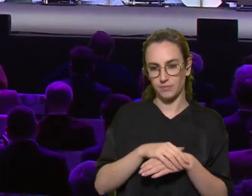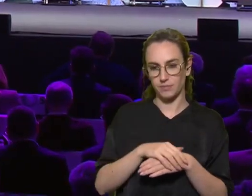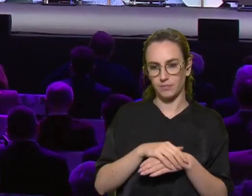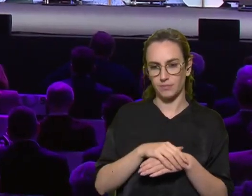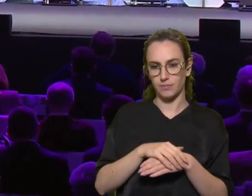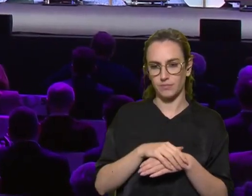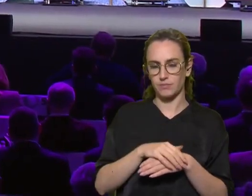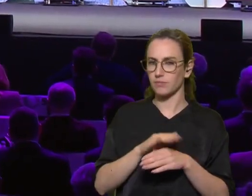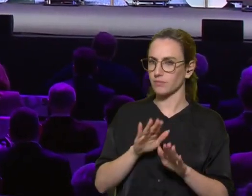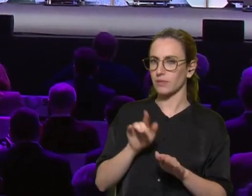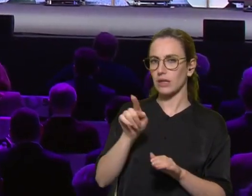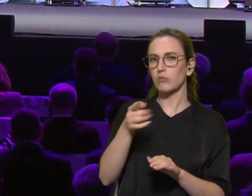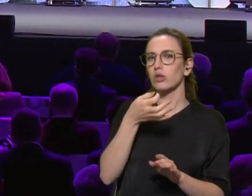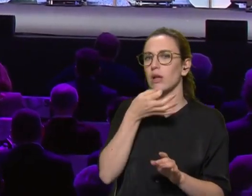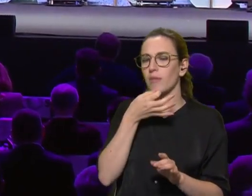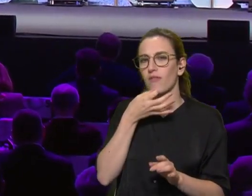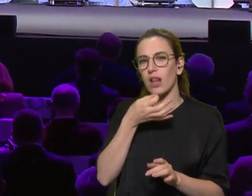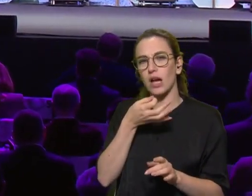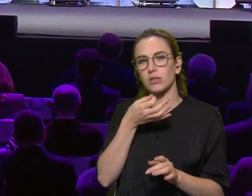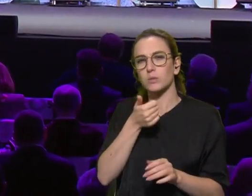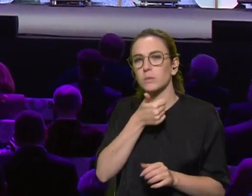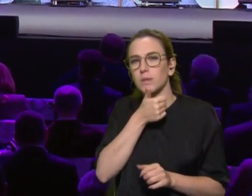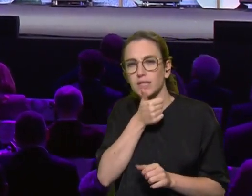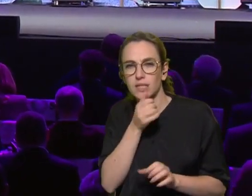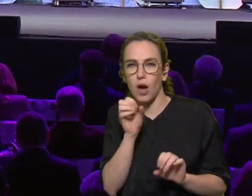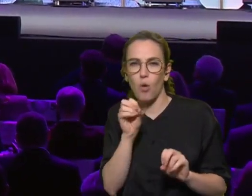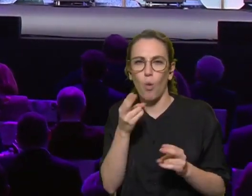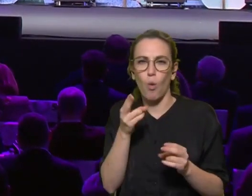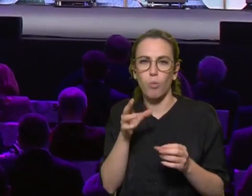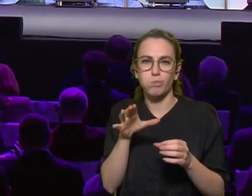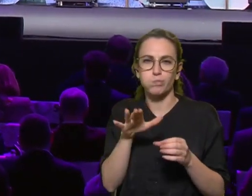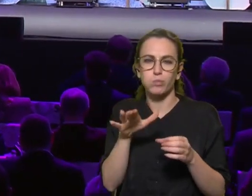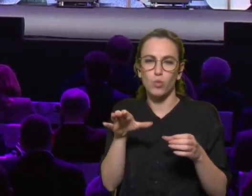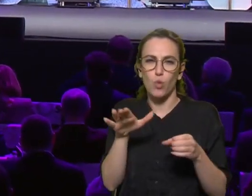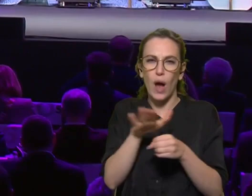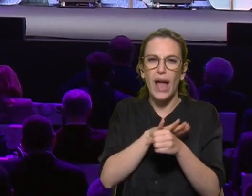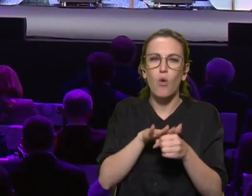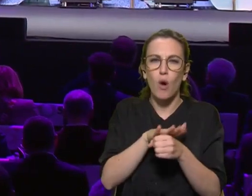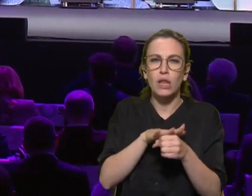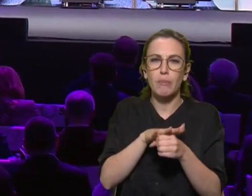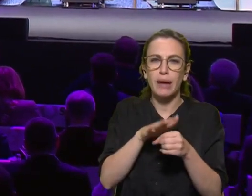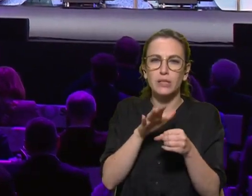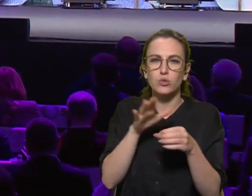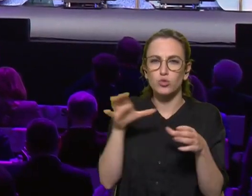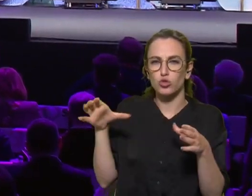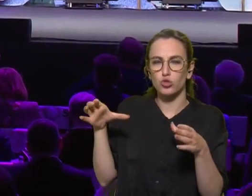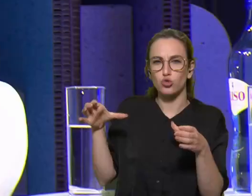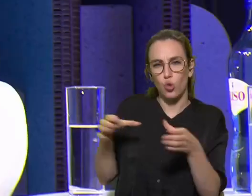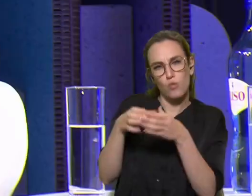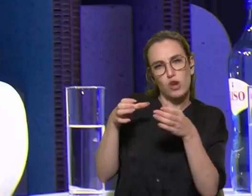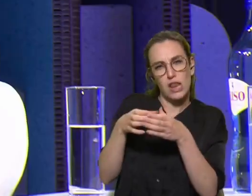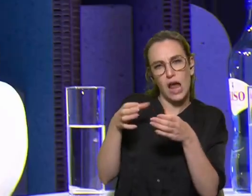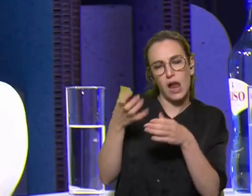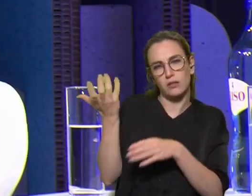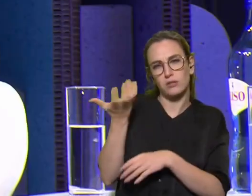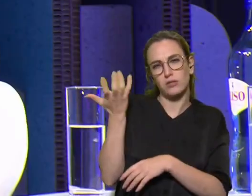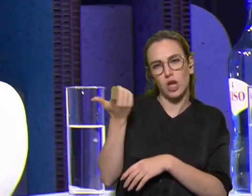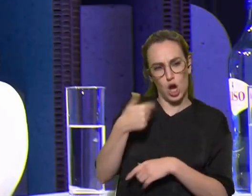for easy access. So you're talking about a decision or a community framework. Now we are going